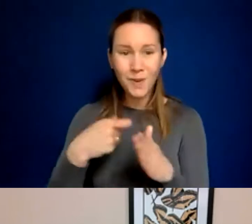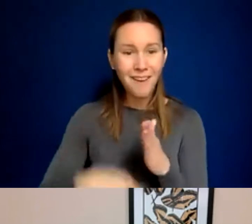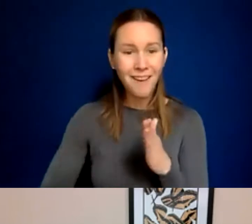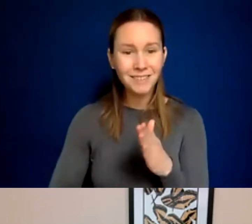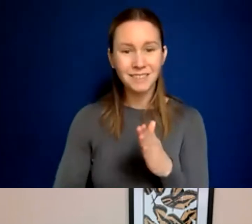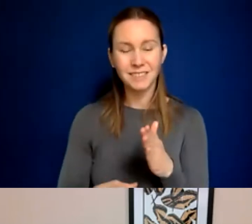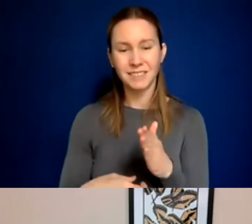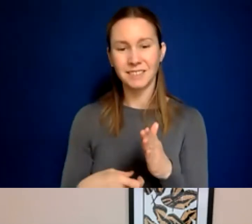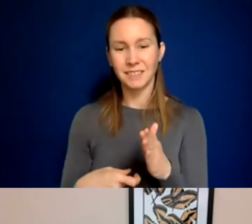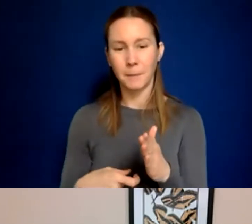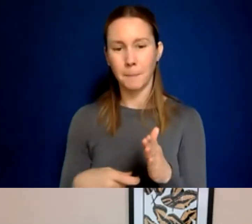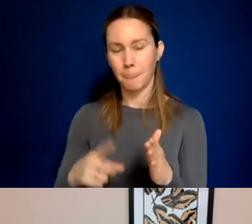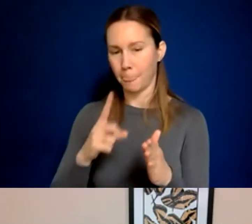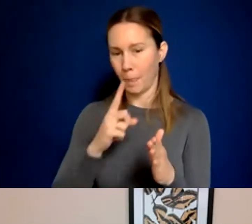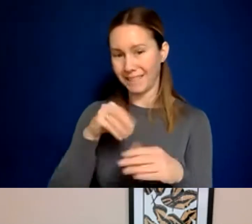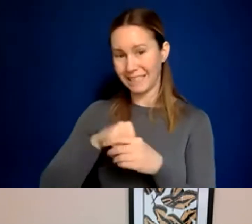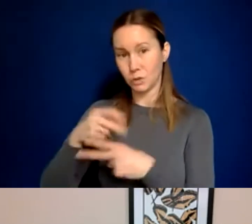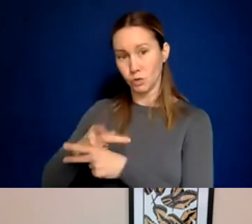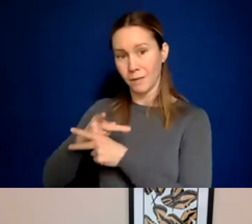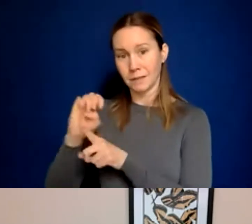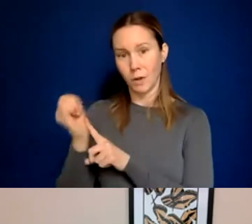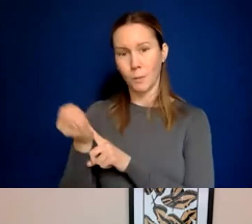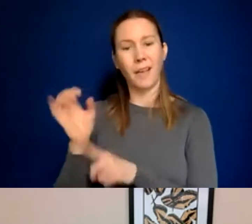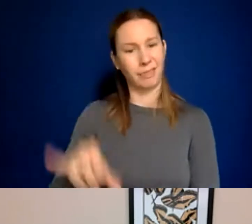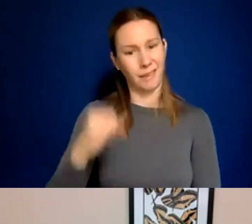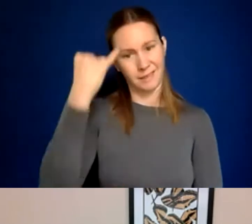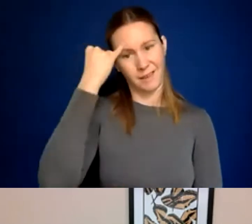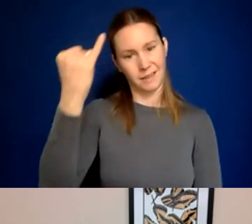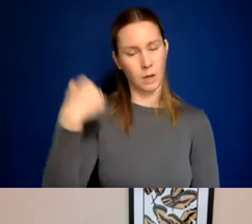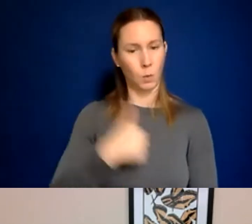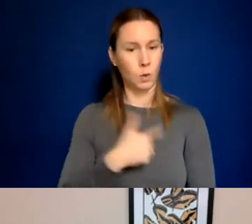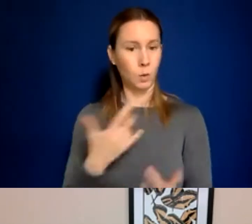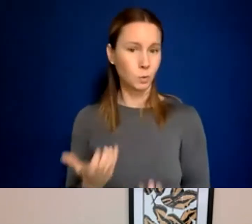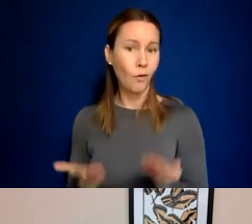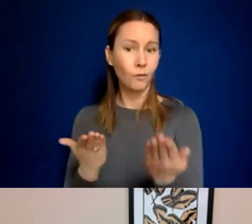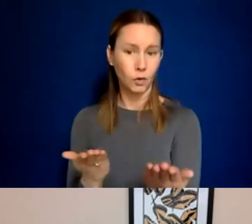actually in a supervised environment, that's really the ideal situation in which we would like to offer these